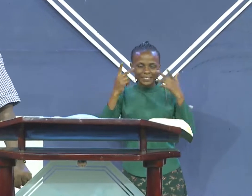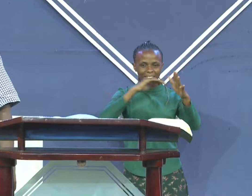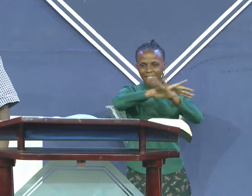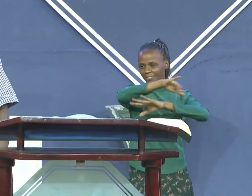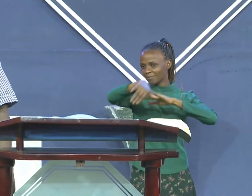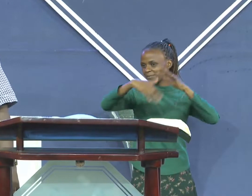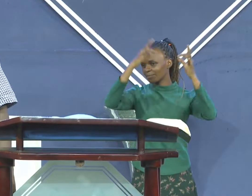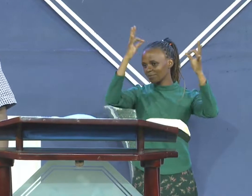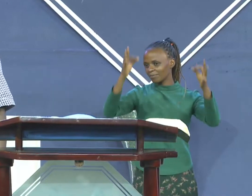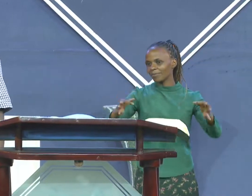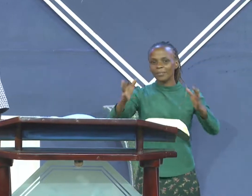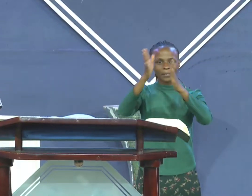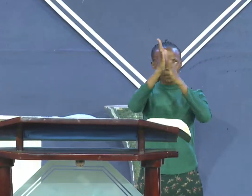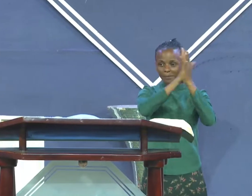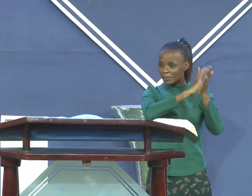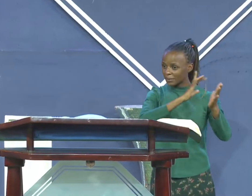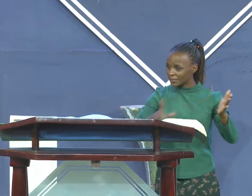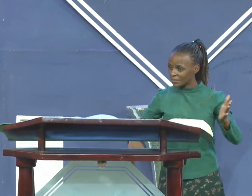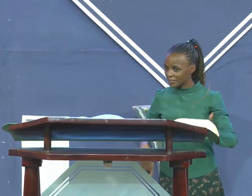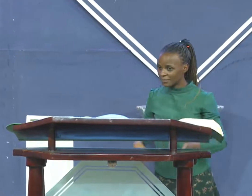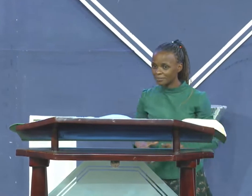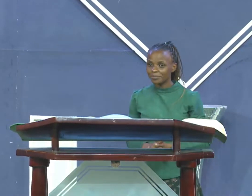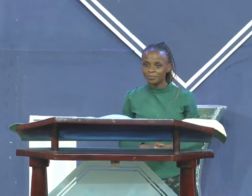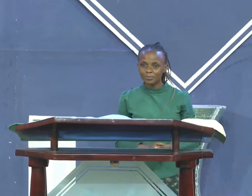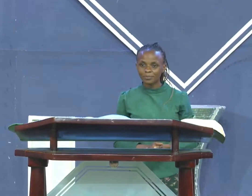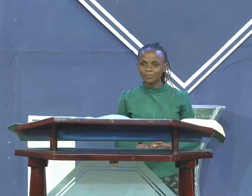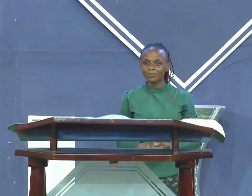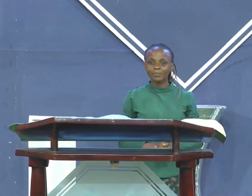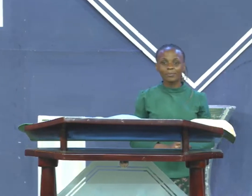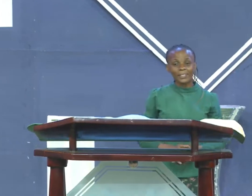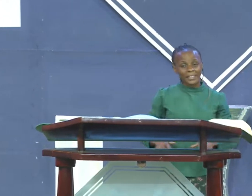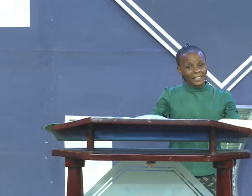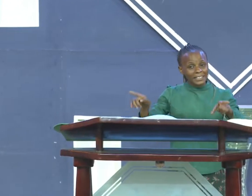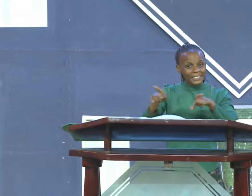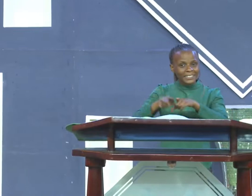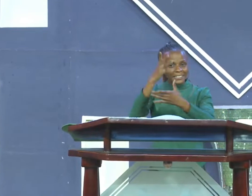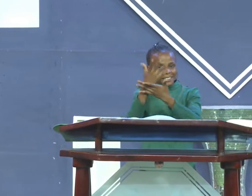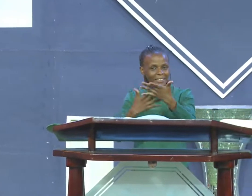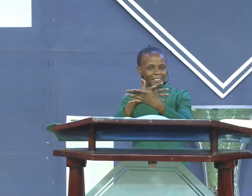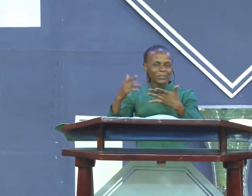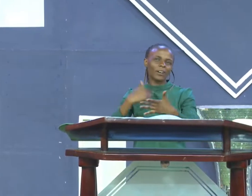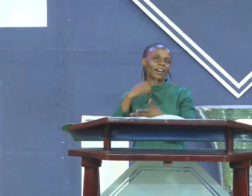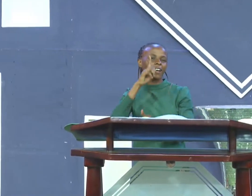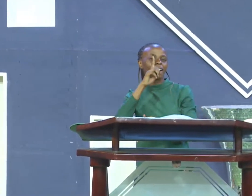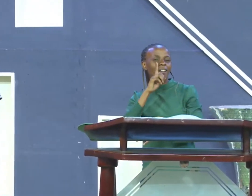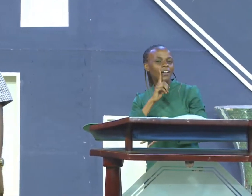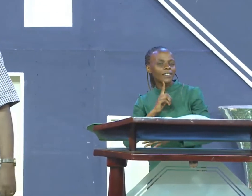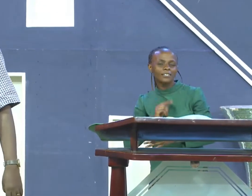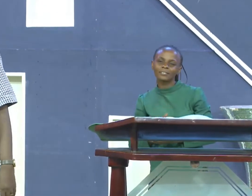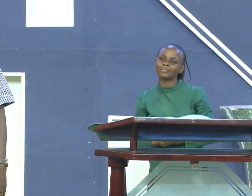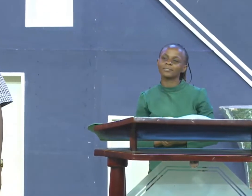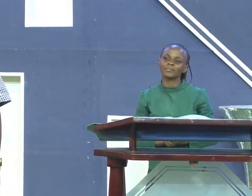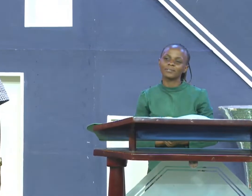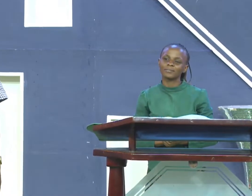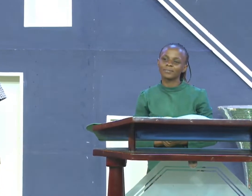see all things. Mukama yeebazibwe. Praise the Lord. Eyo nno network njagala. I desire to have such a